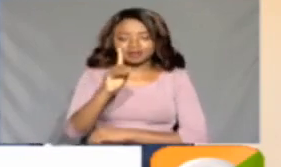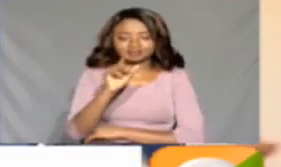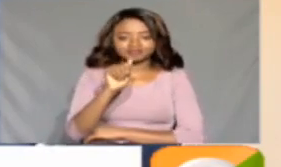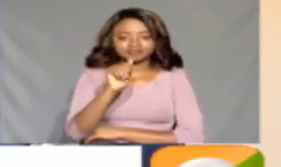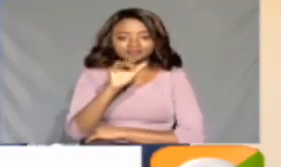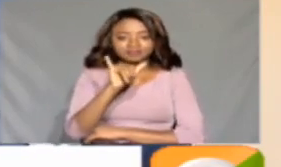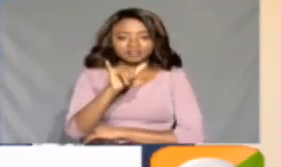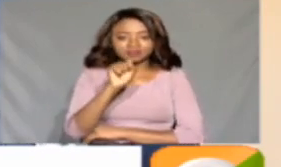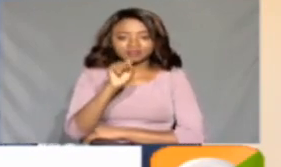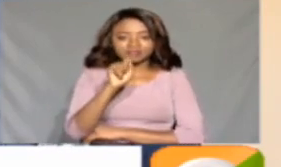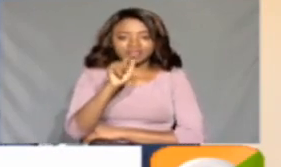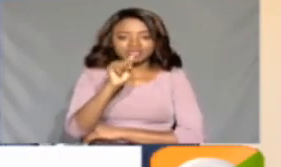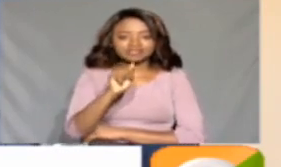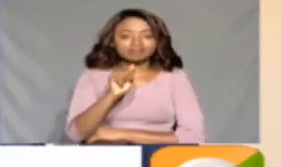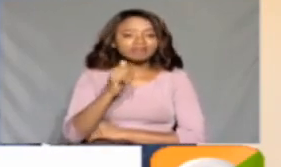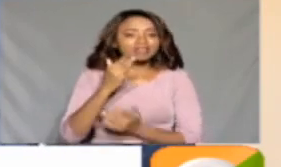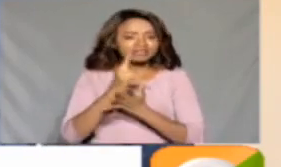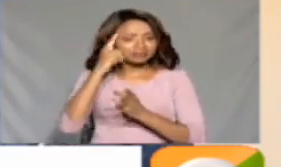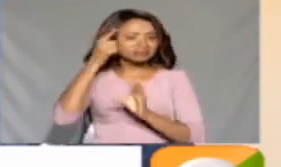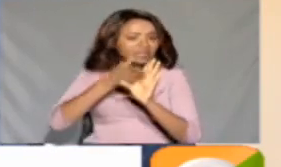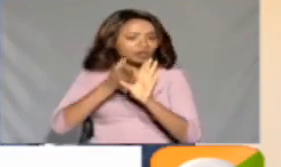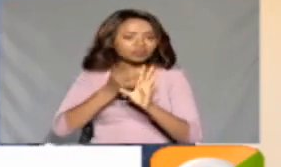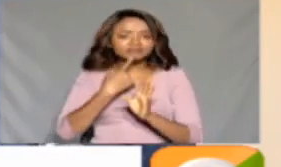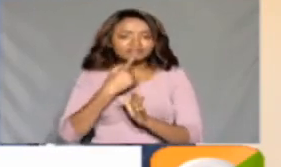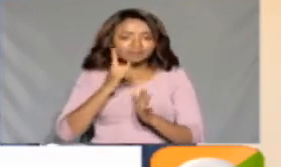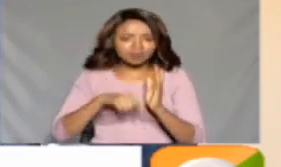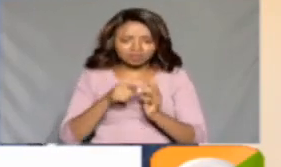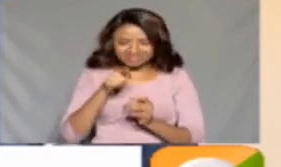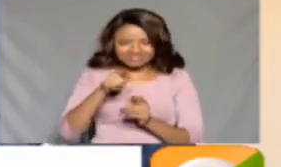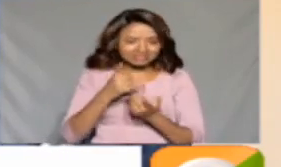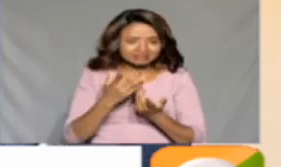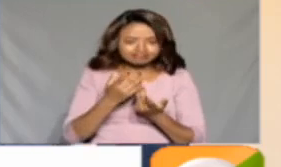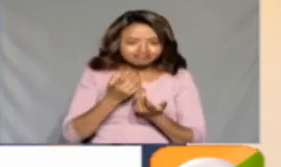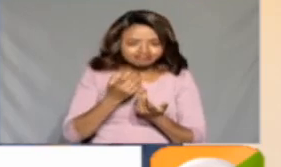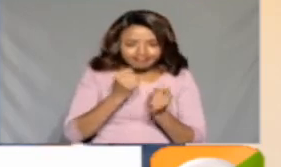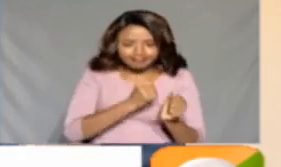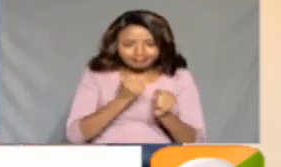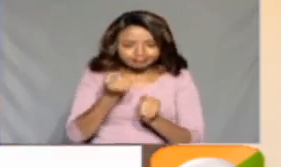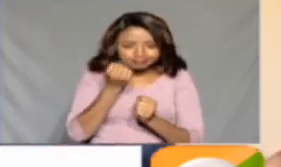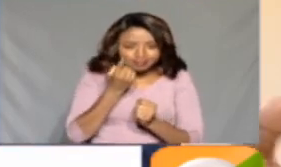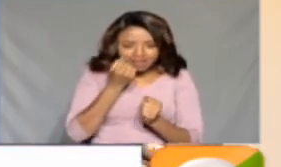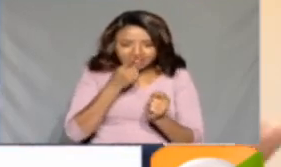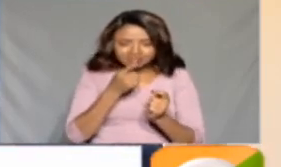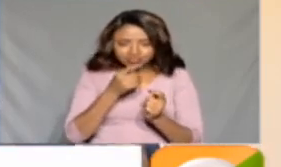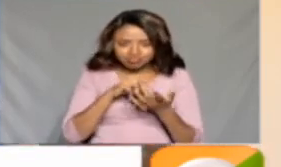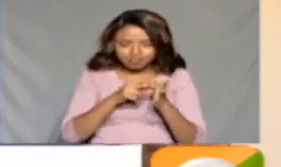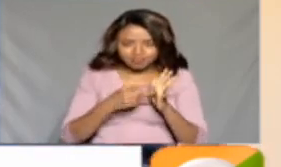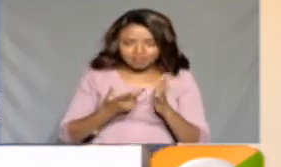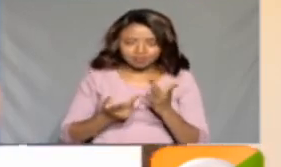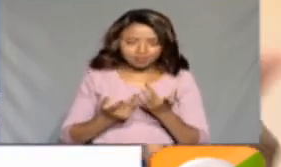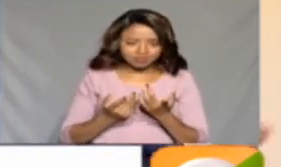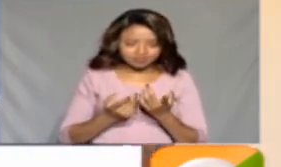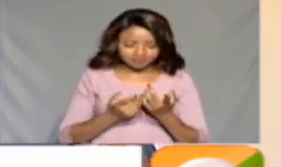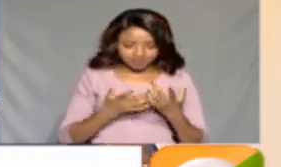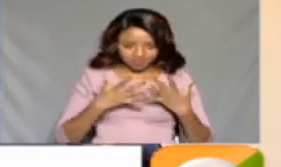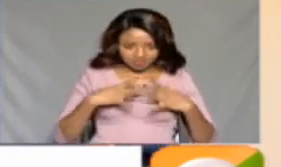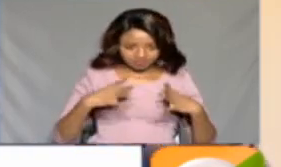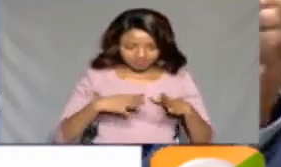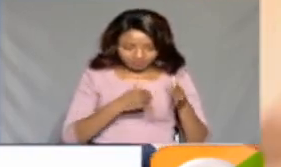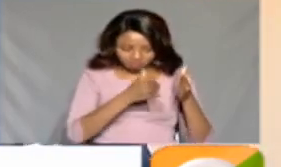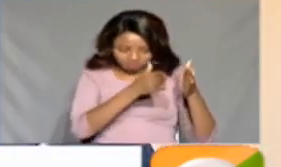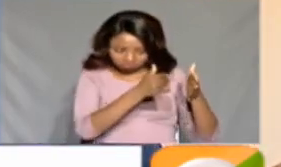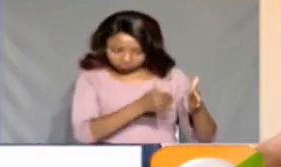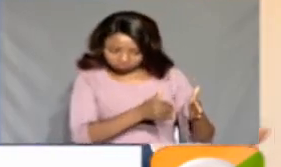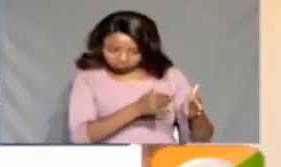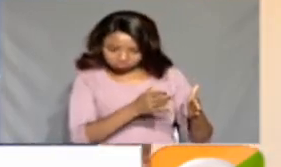about, what psychologists call cognitive dissonance, where what people having to reconcile